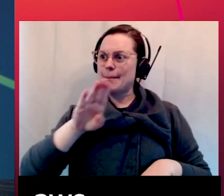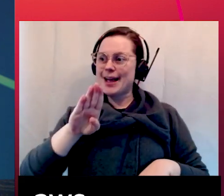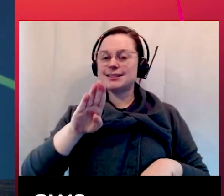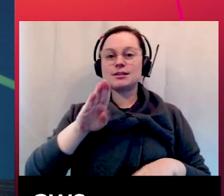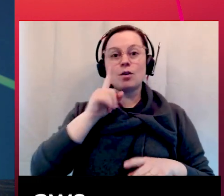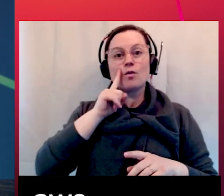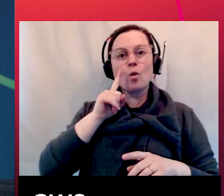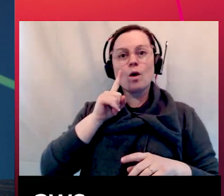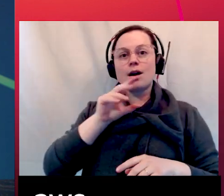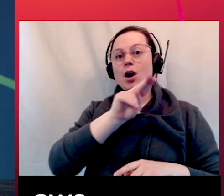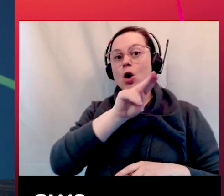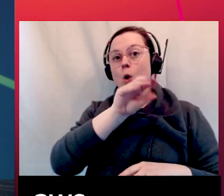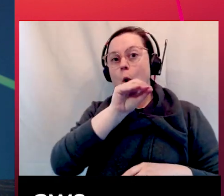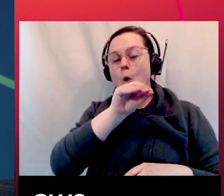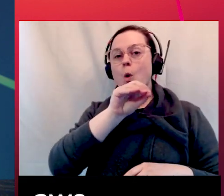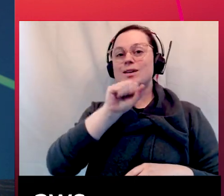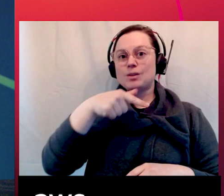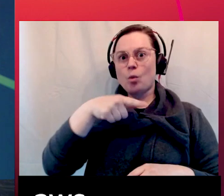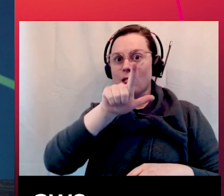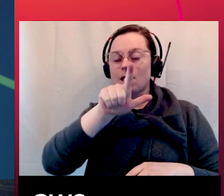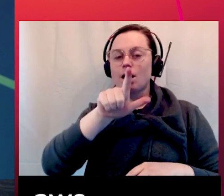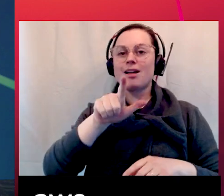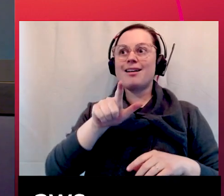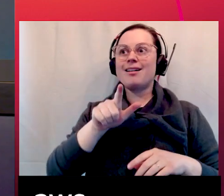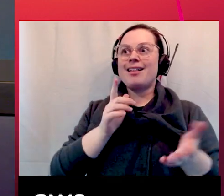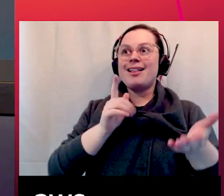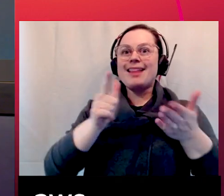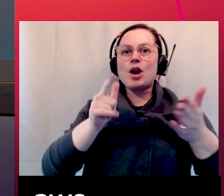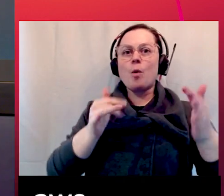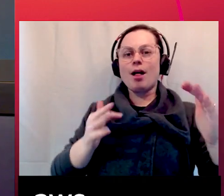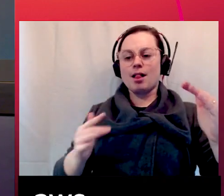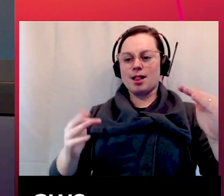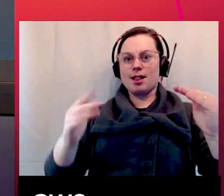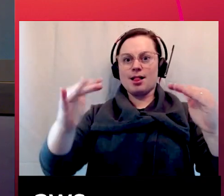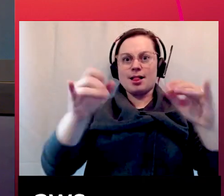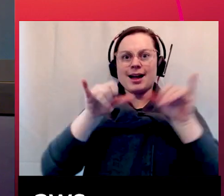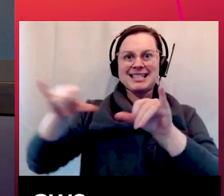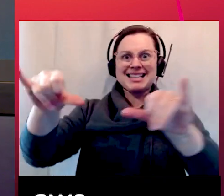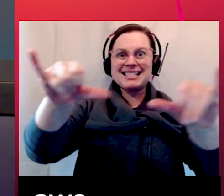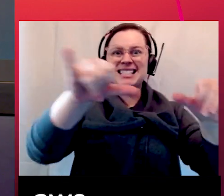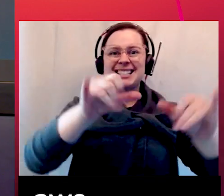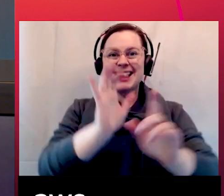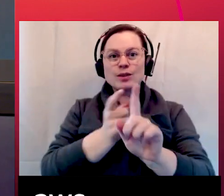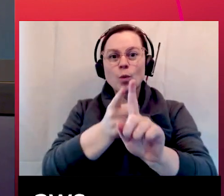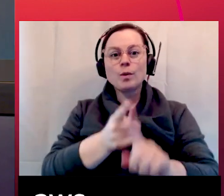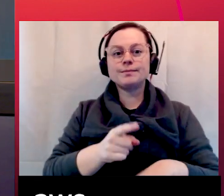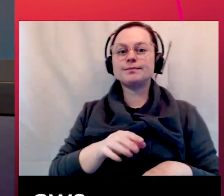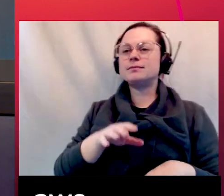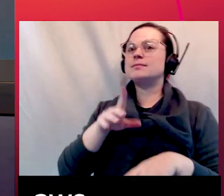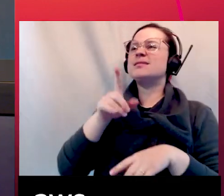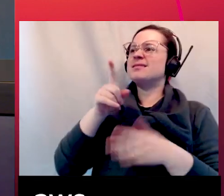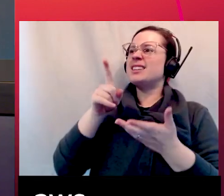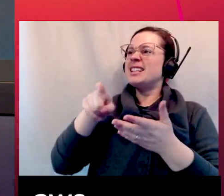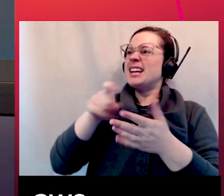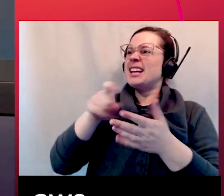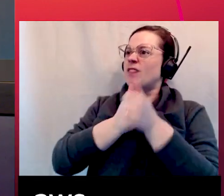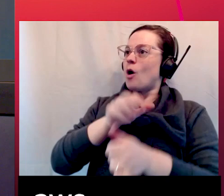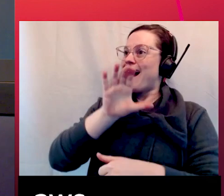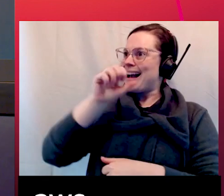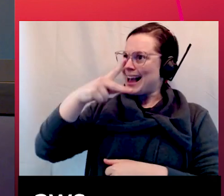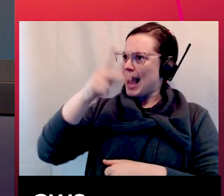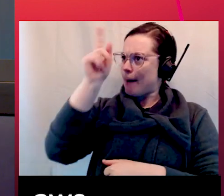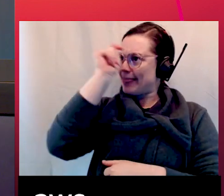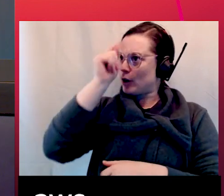NoSQL, will push you towards eventual consistency. Right, you usually have to go according to the CAP theory. Right? Exactly. So